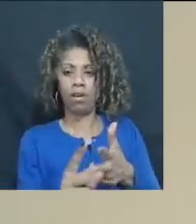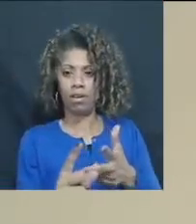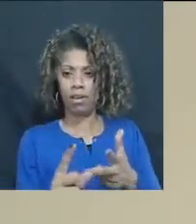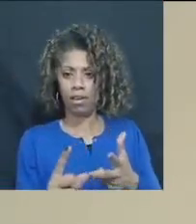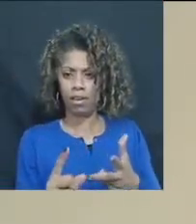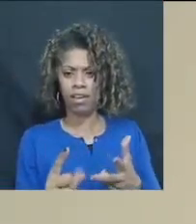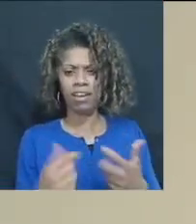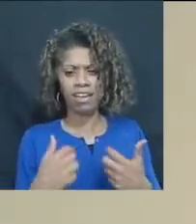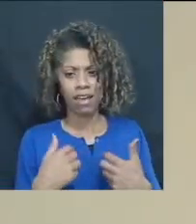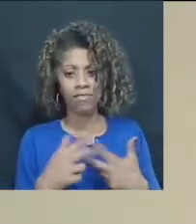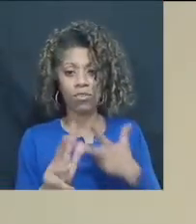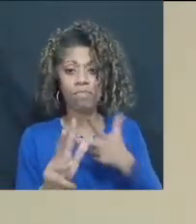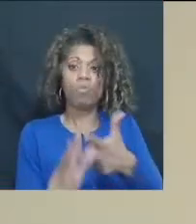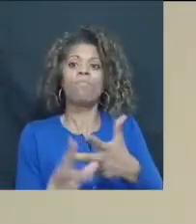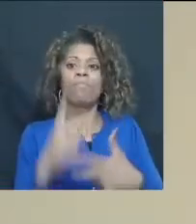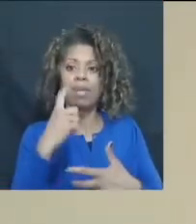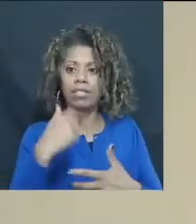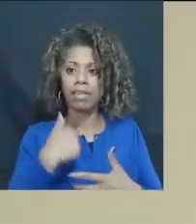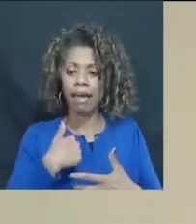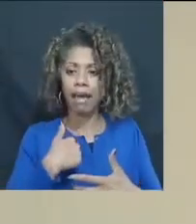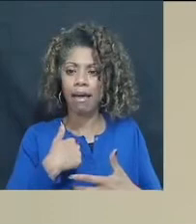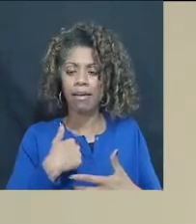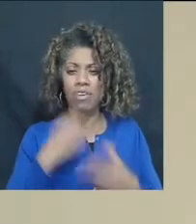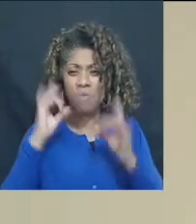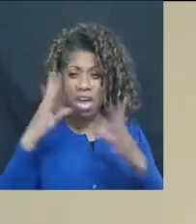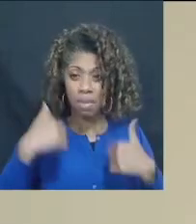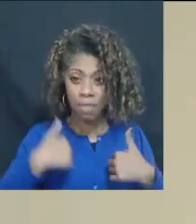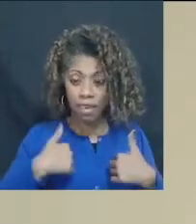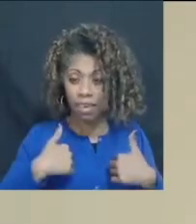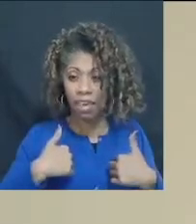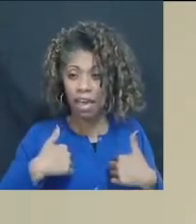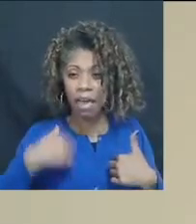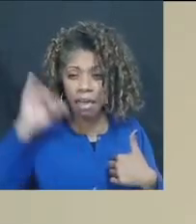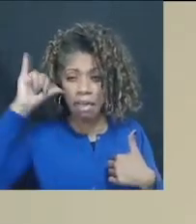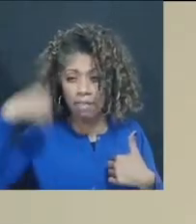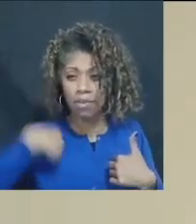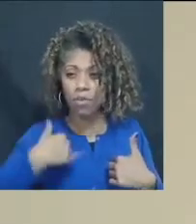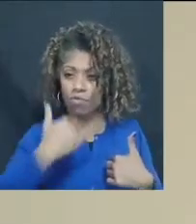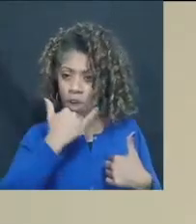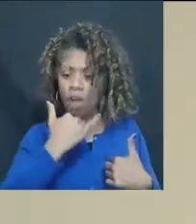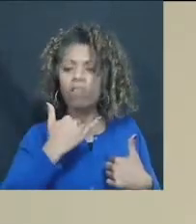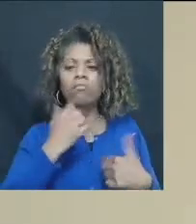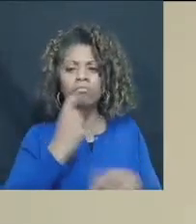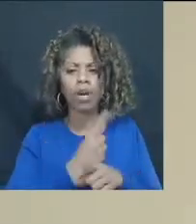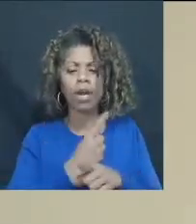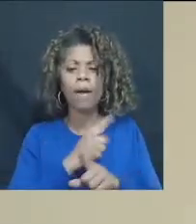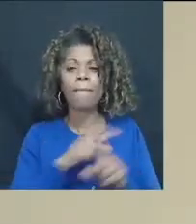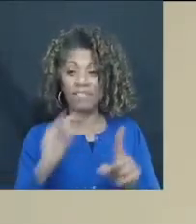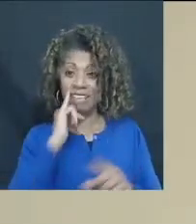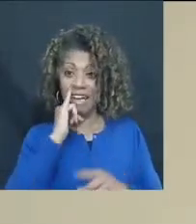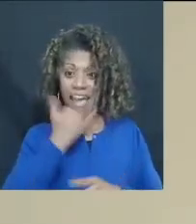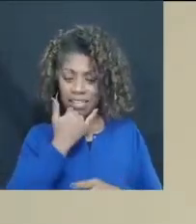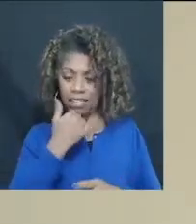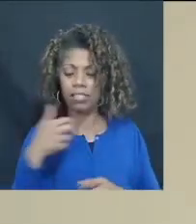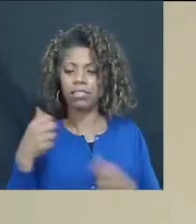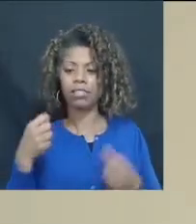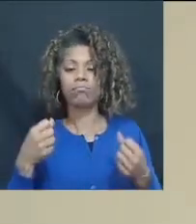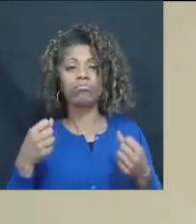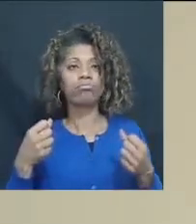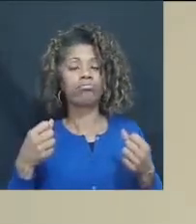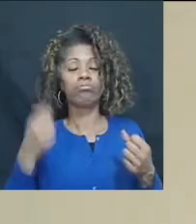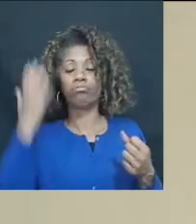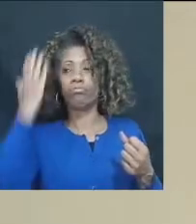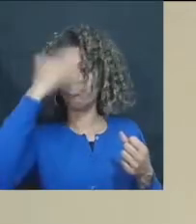miles an hour and you're just not paying attention to how I show up in the world and you run me over just the same, my experience of you is no